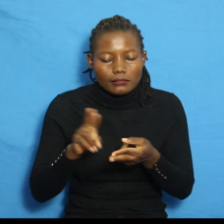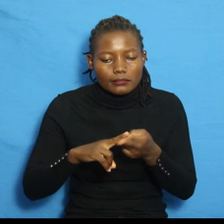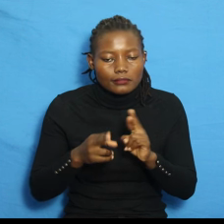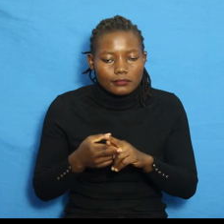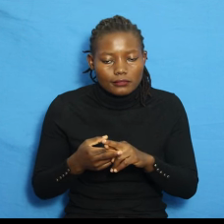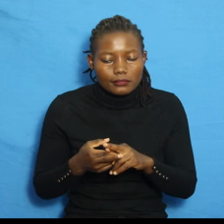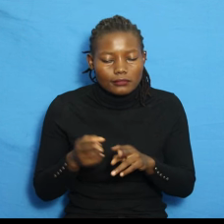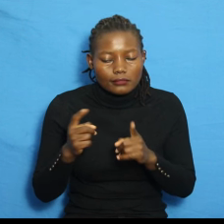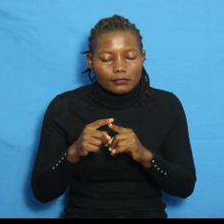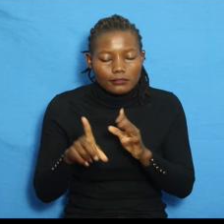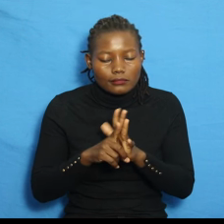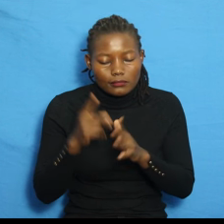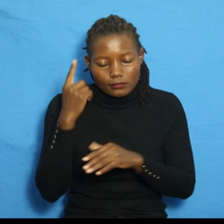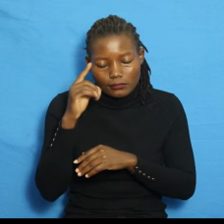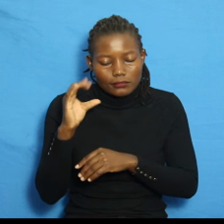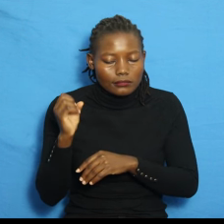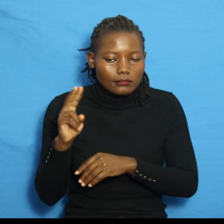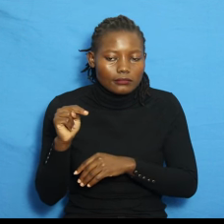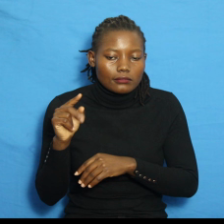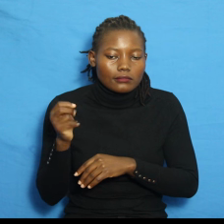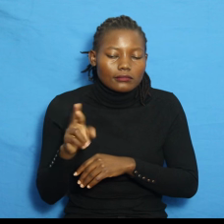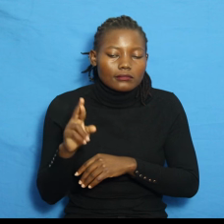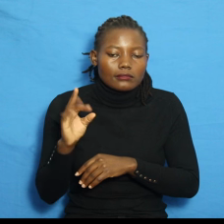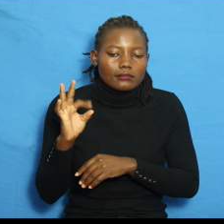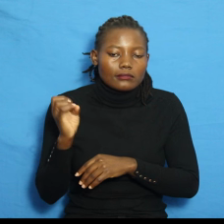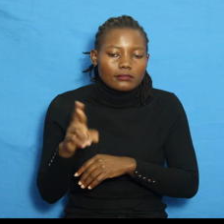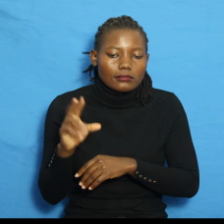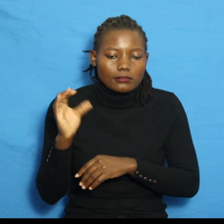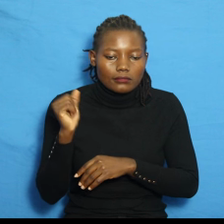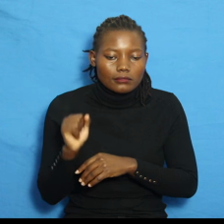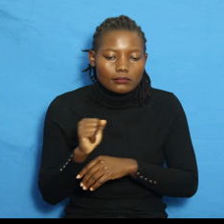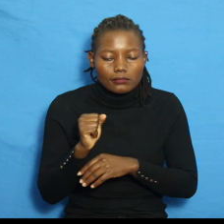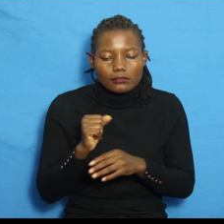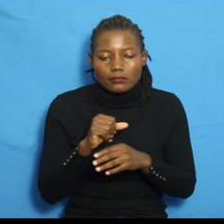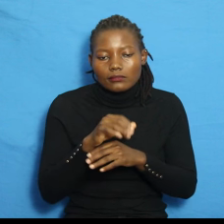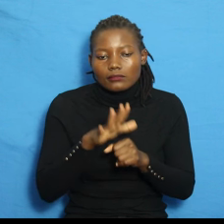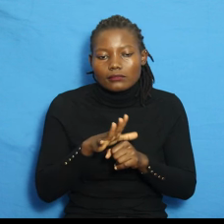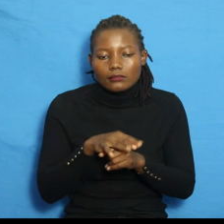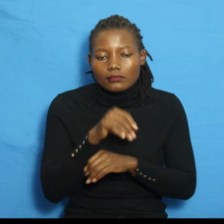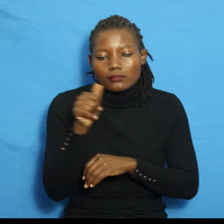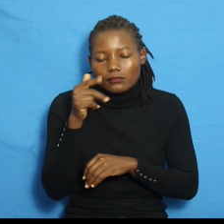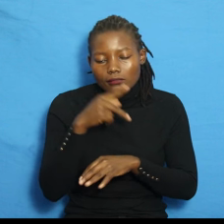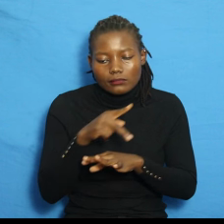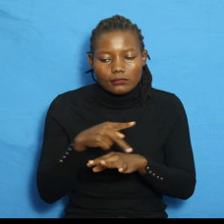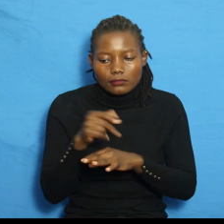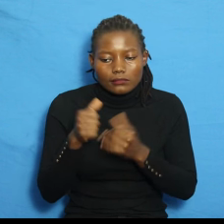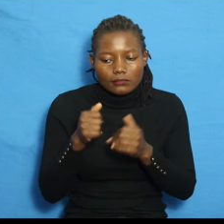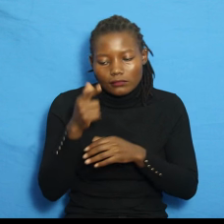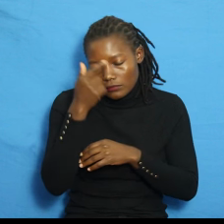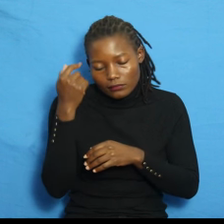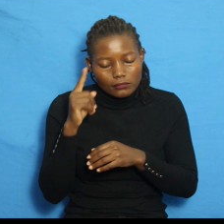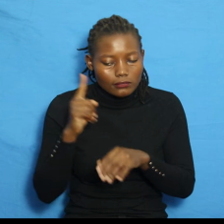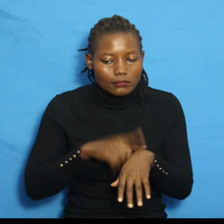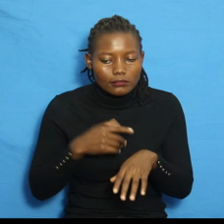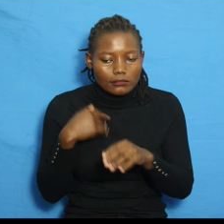a principle that is related to the law of counterforce, Newton's third law. There are a number of